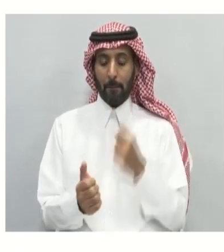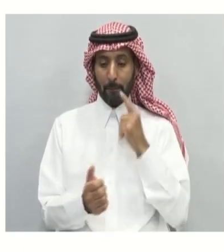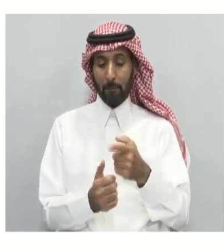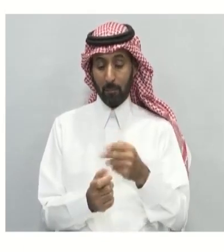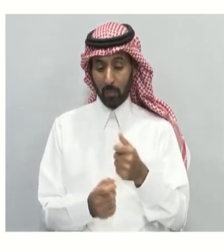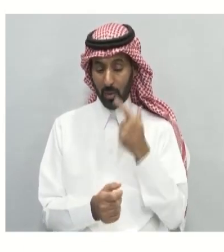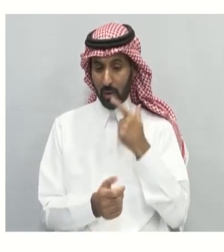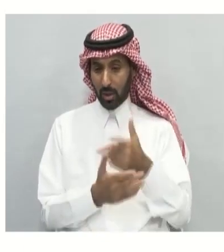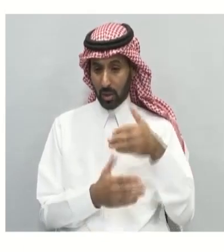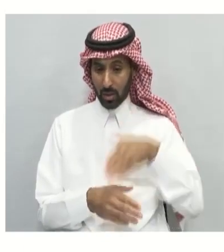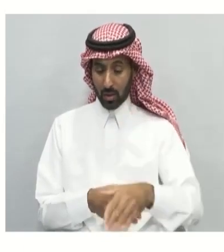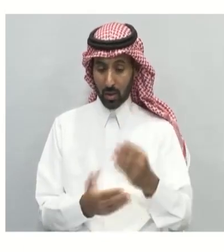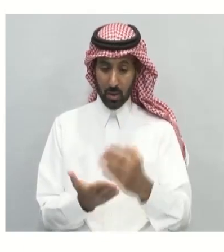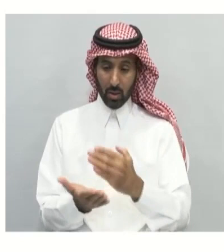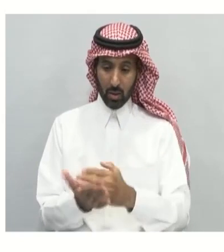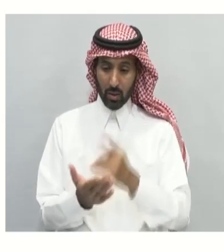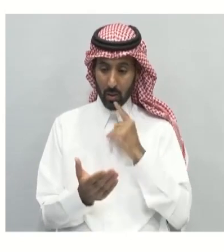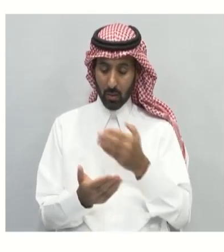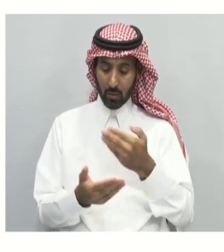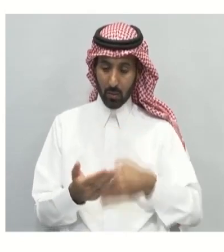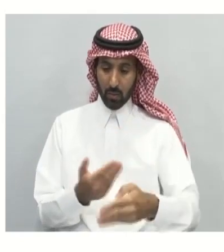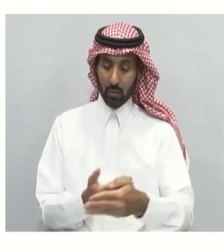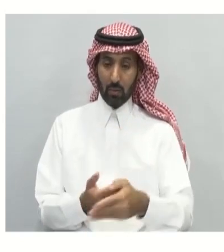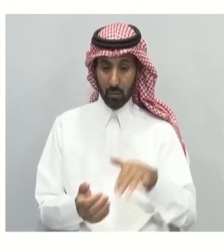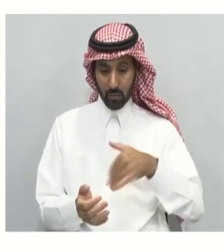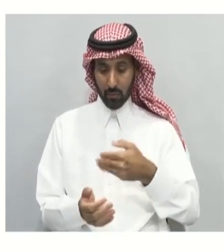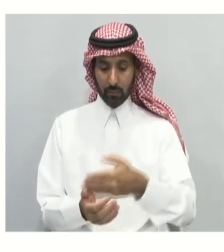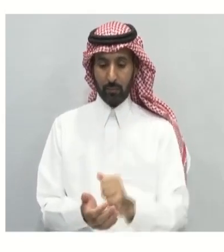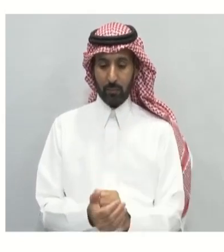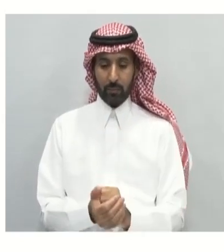Purchase an exit ticket from the cashier before you leave.